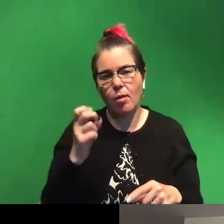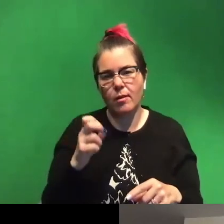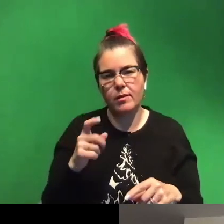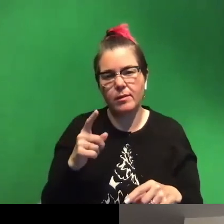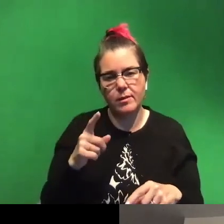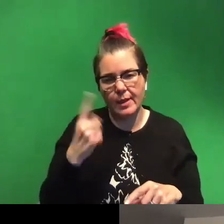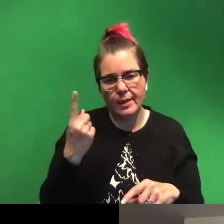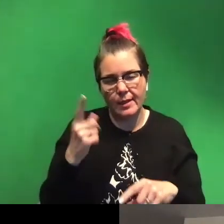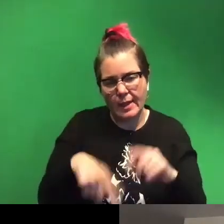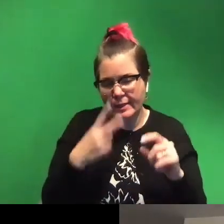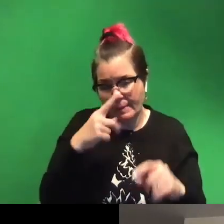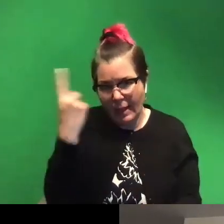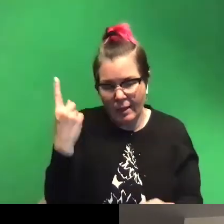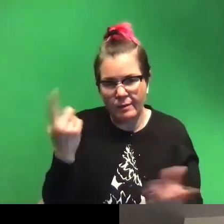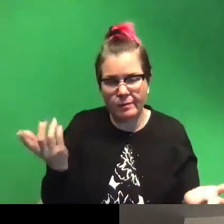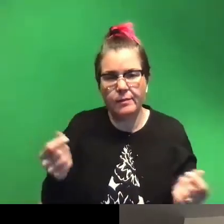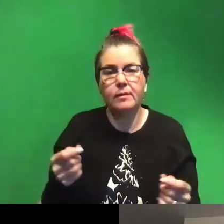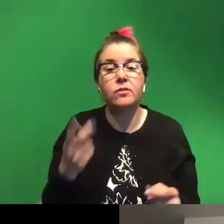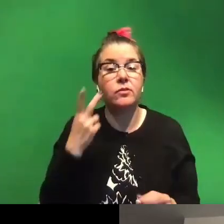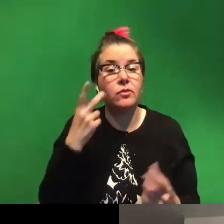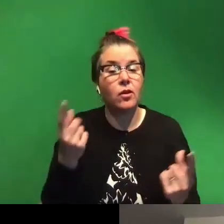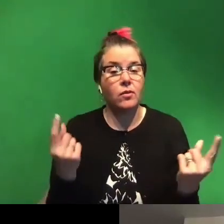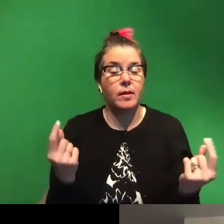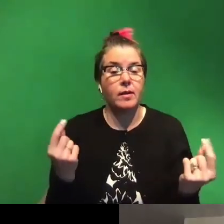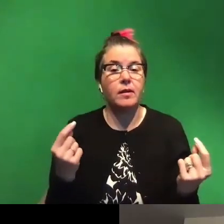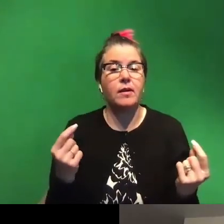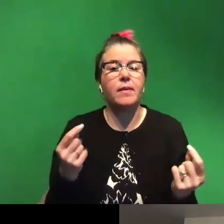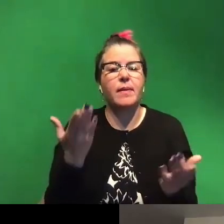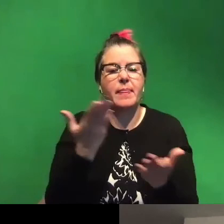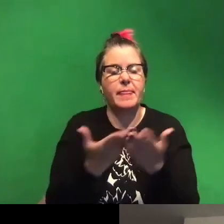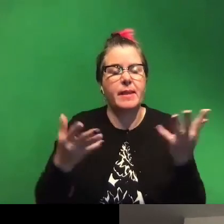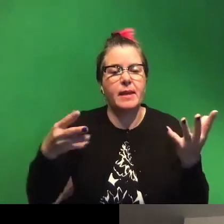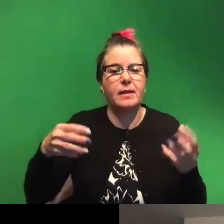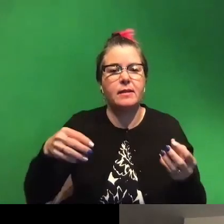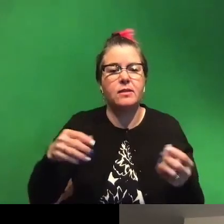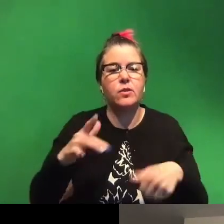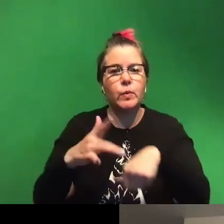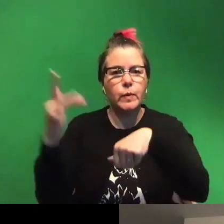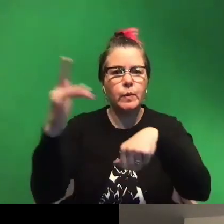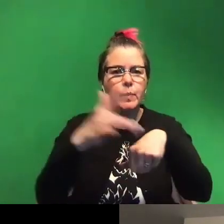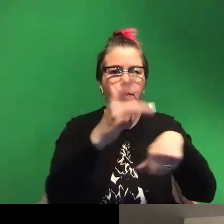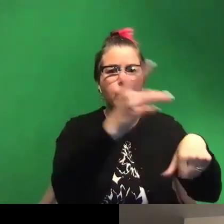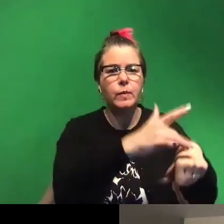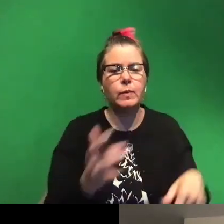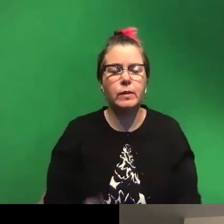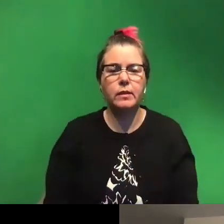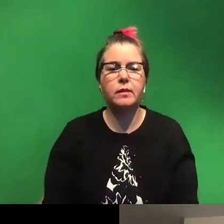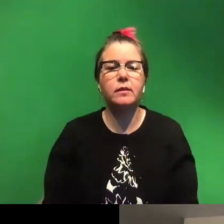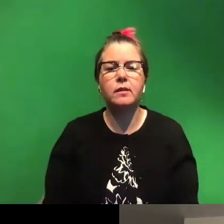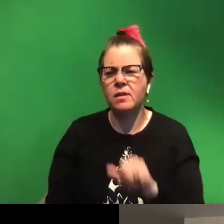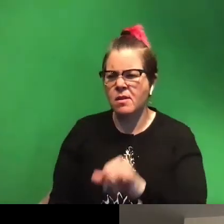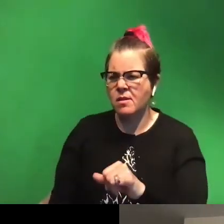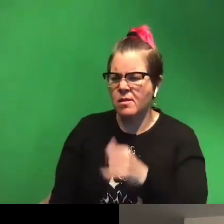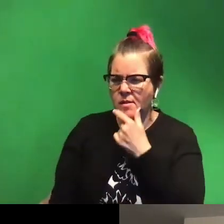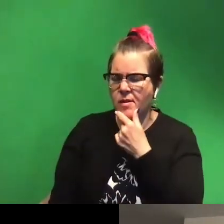black. What we saw is the material around shining. Oh. So